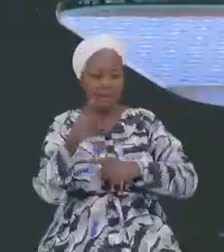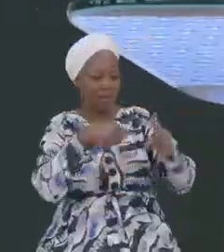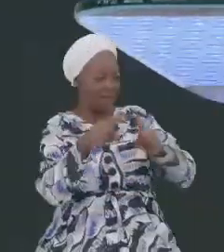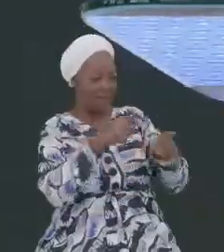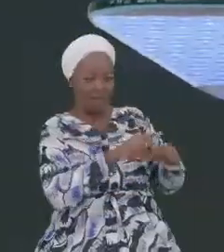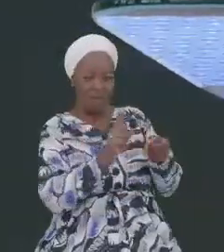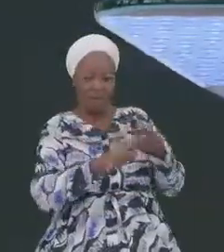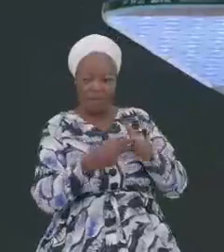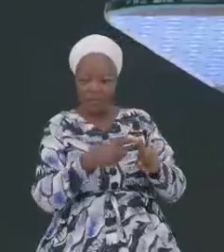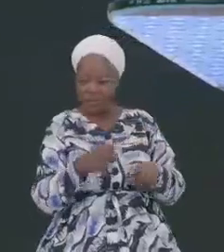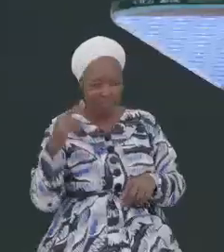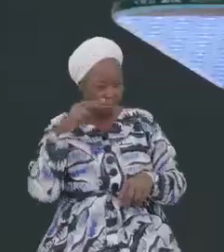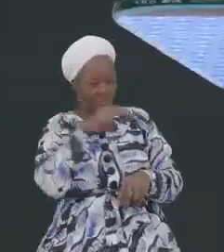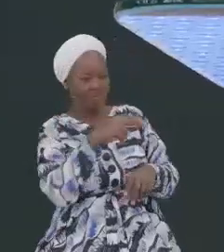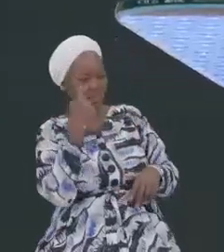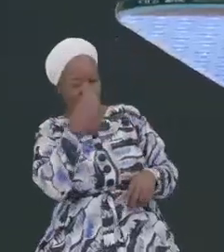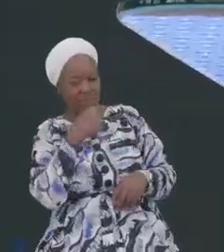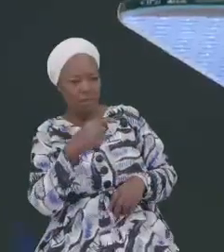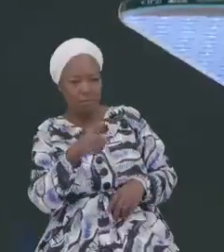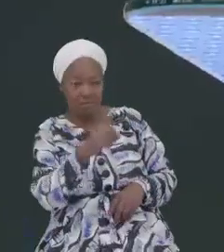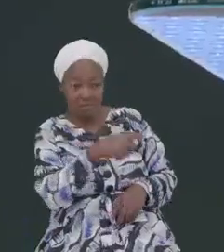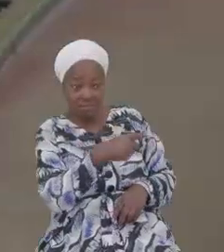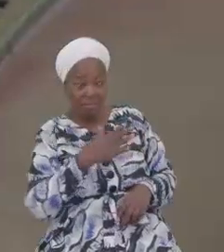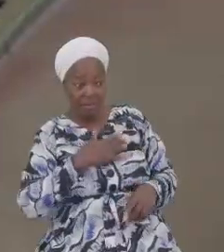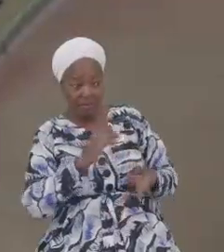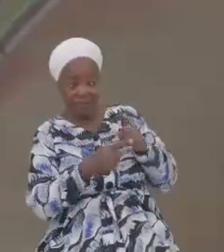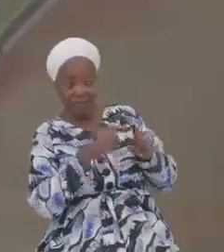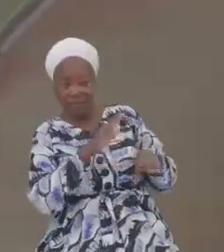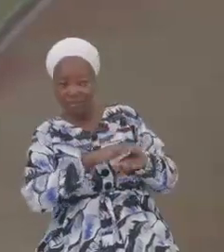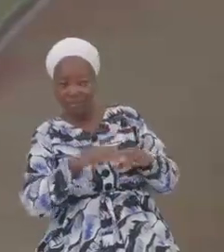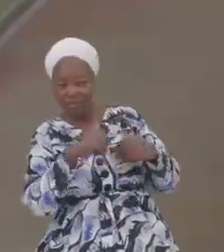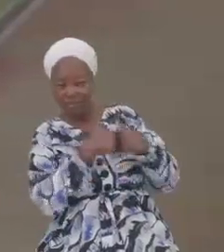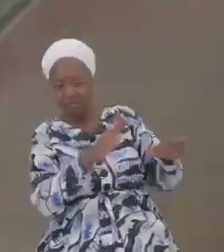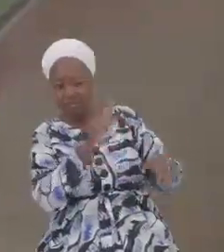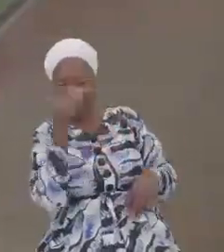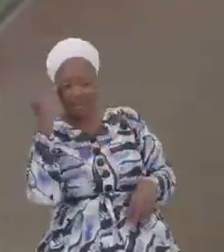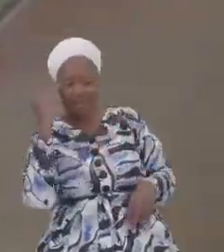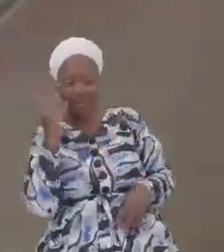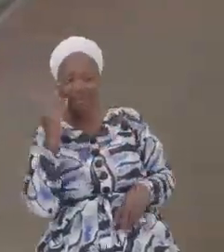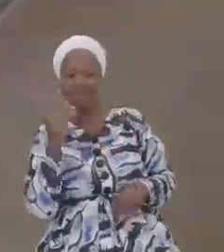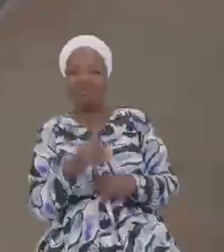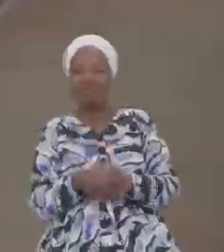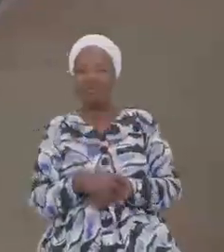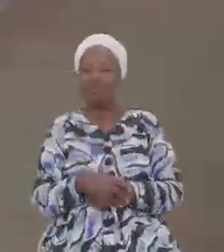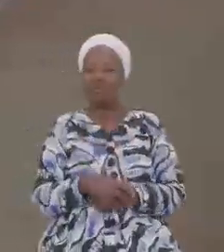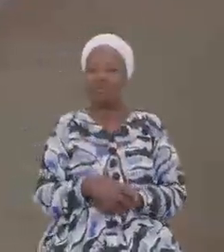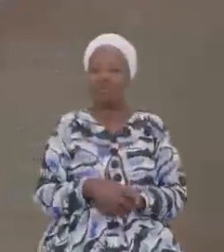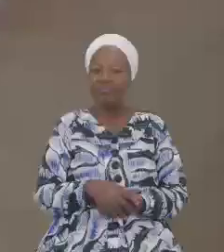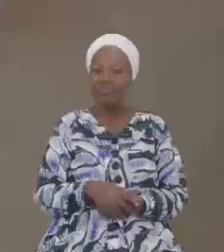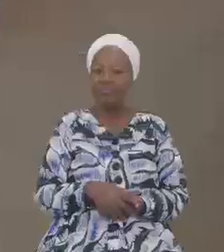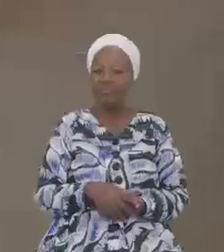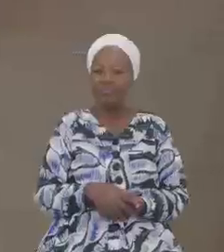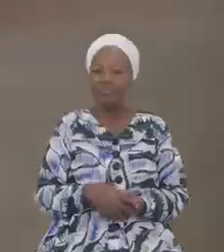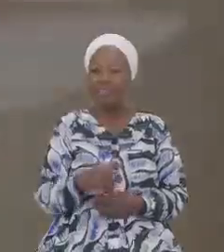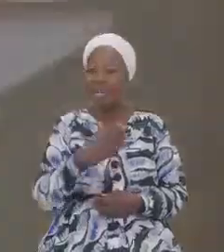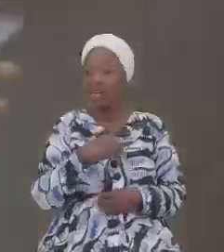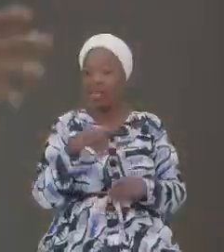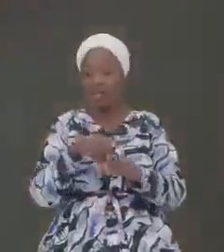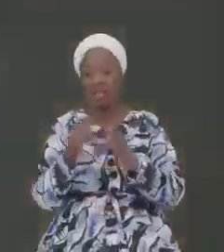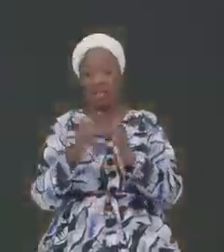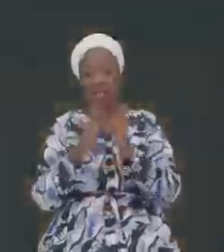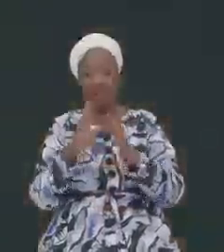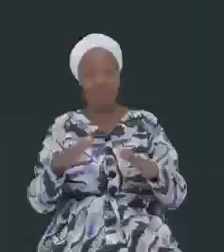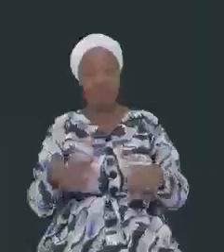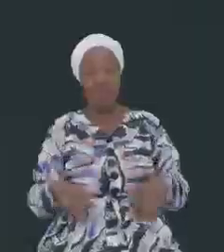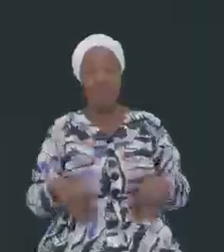your side, look at them, don't lose your head. Now, in the Christian life, when